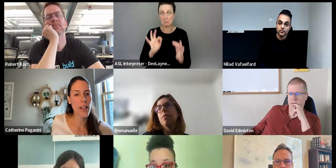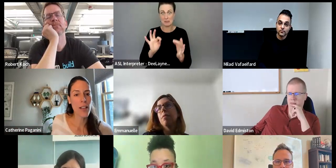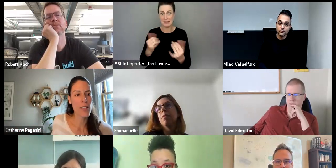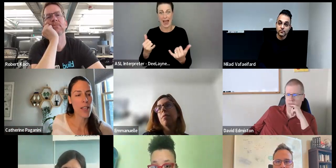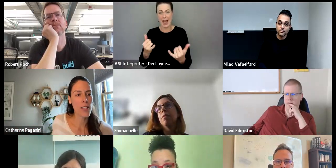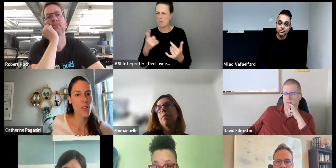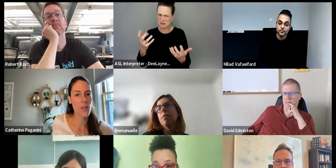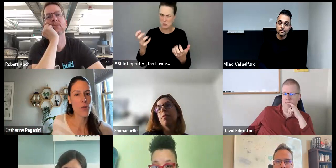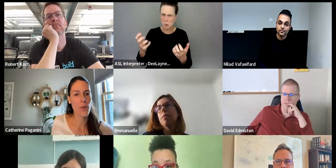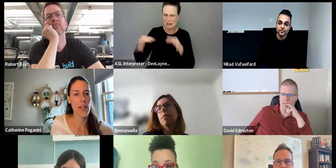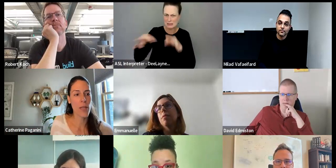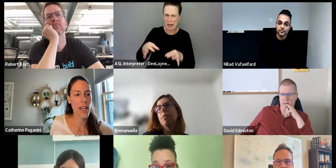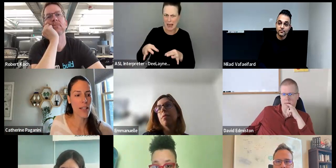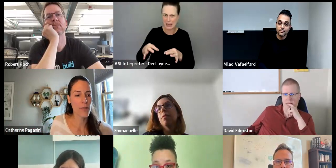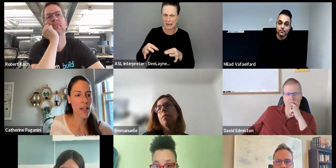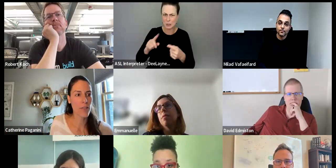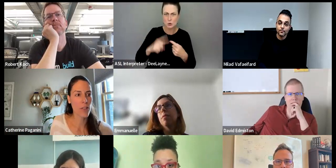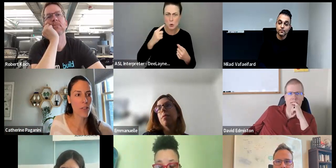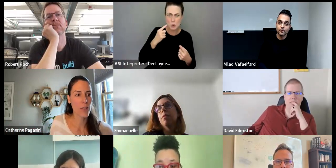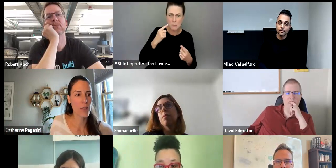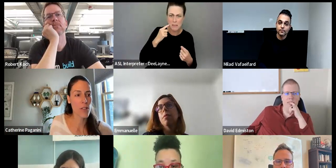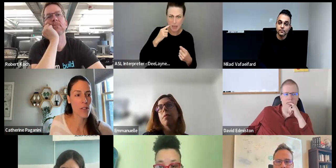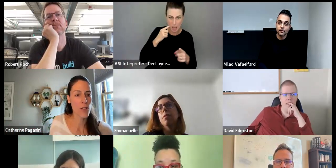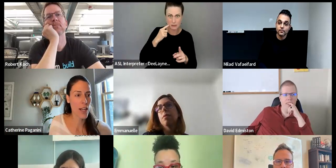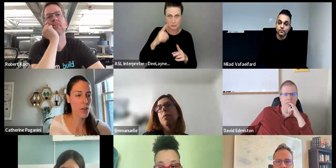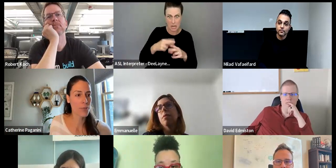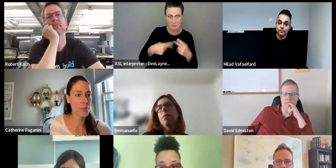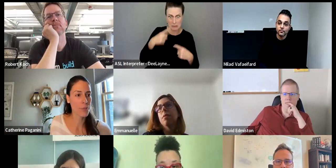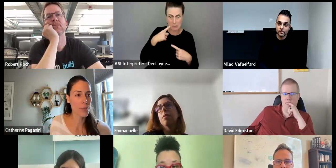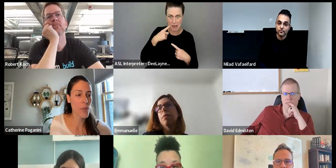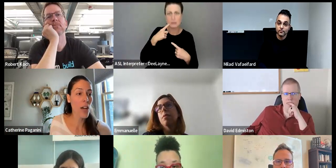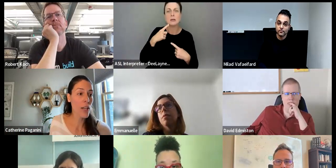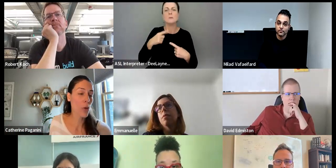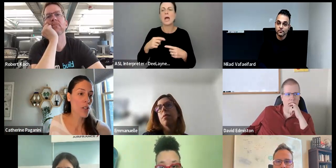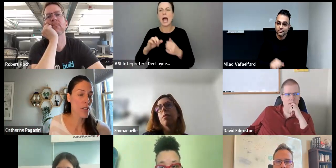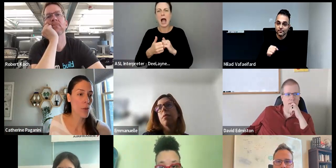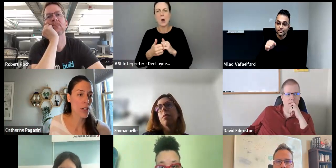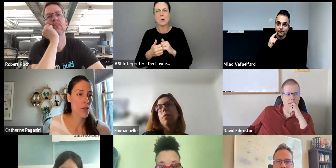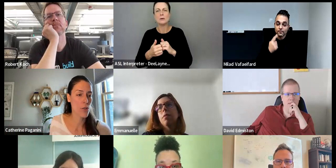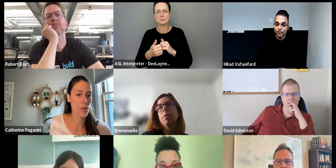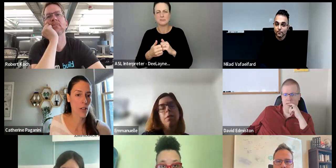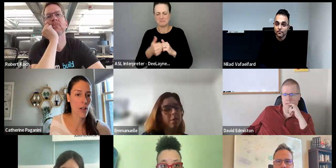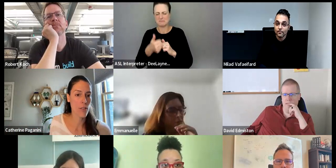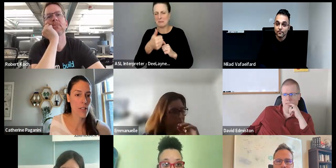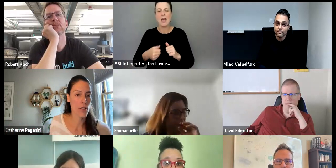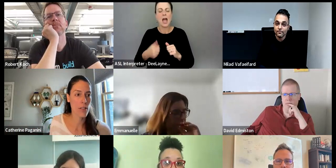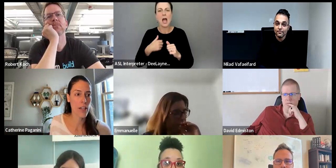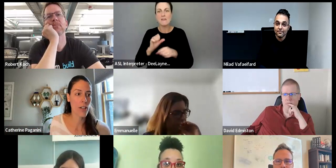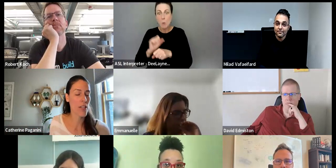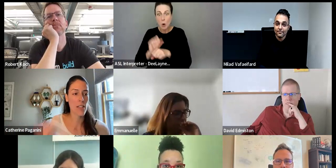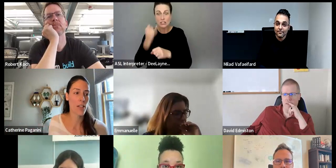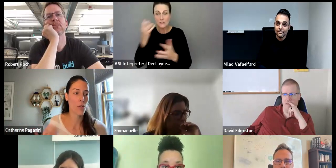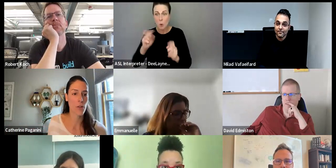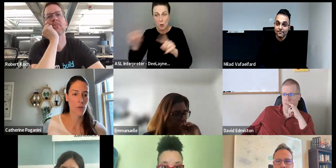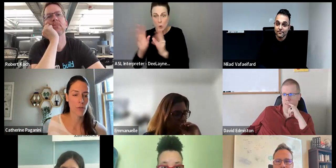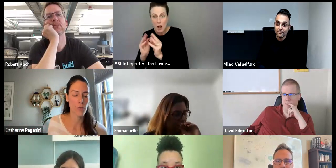But do you want to explain to Milad and everyone else who's interested, like how that works if you want to go to a conference?